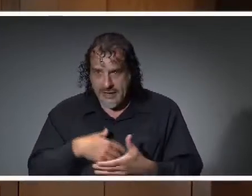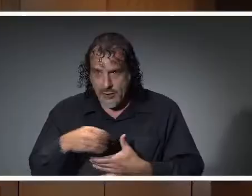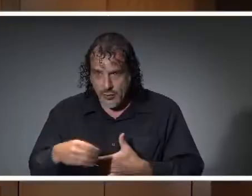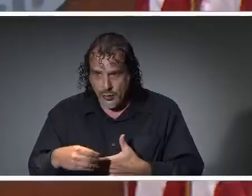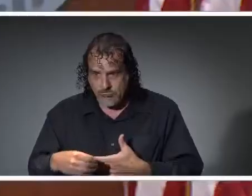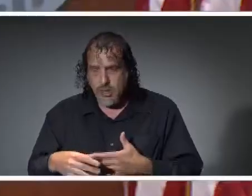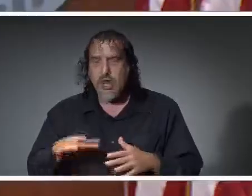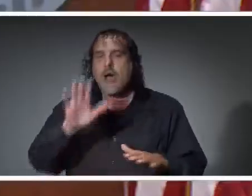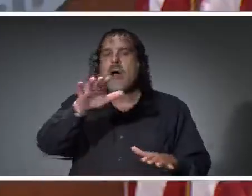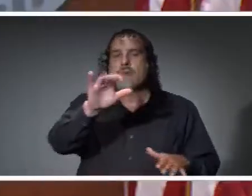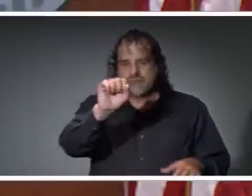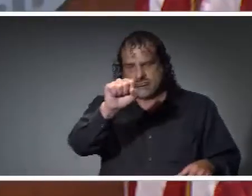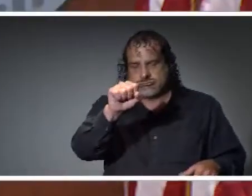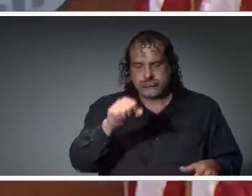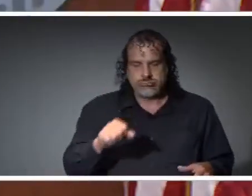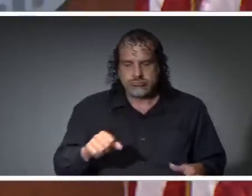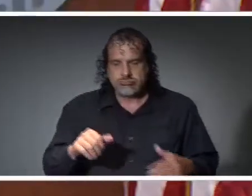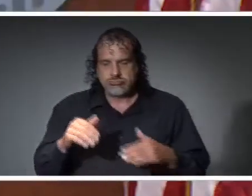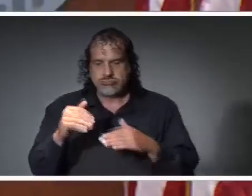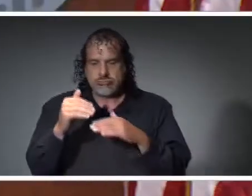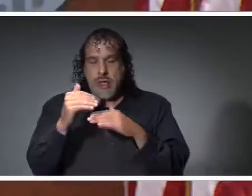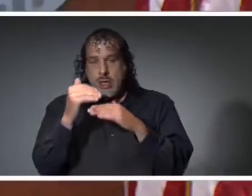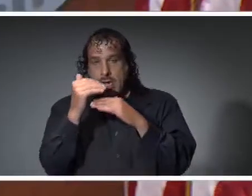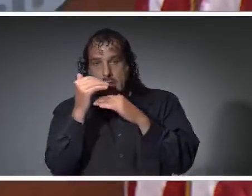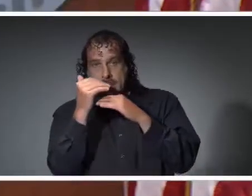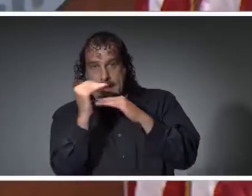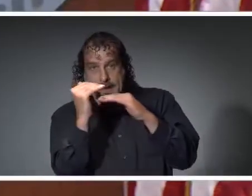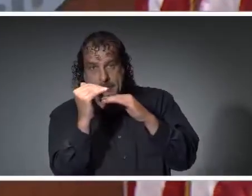so the limitations